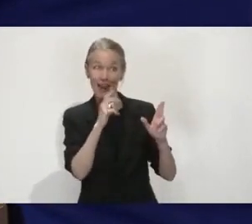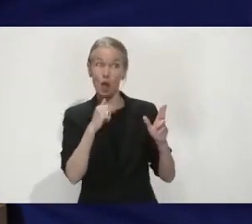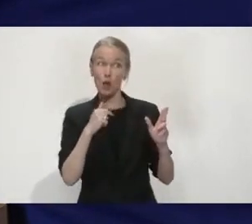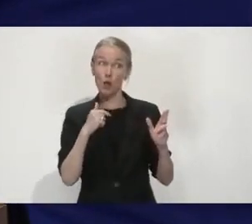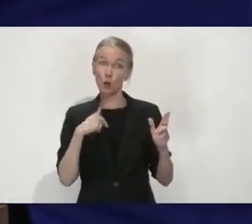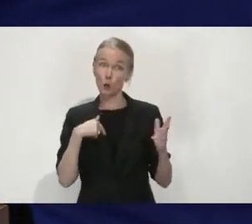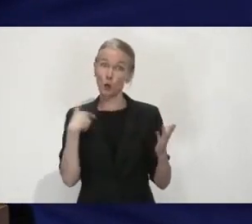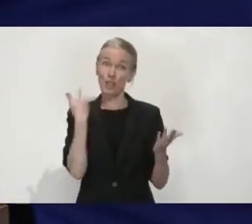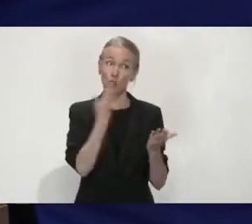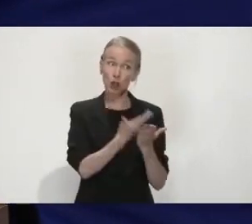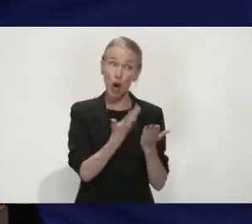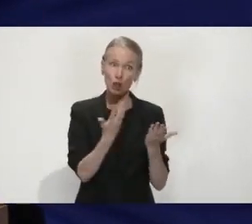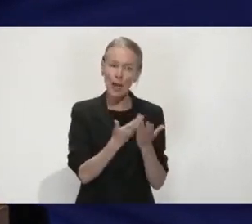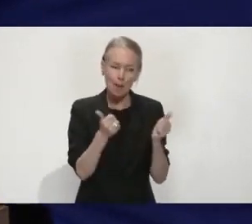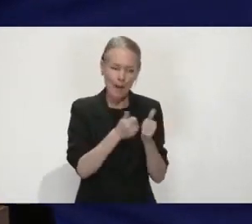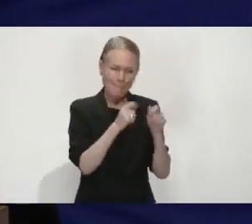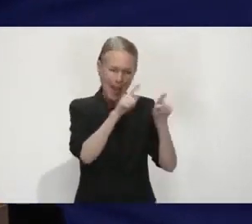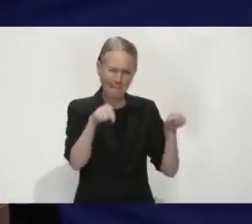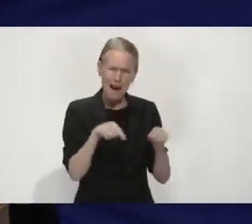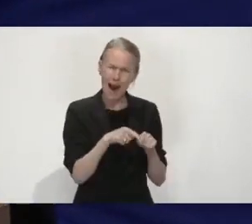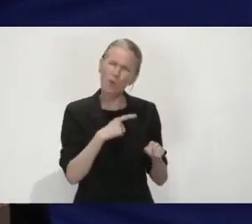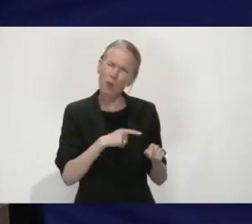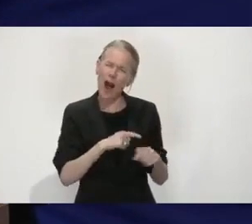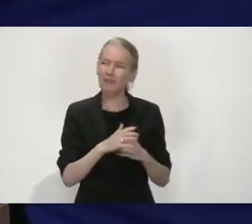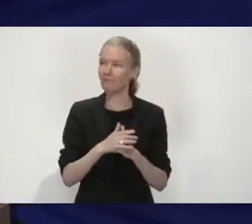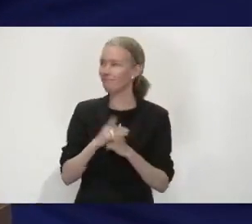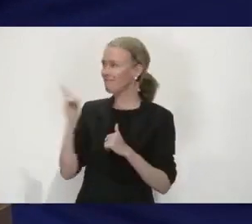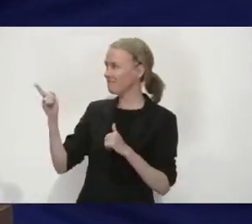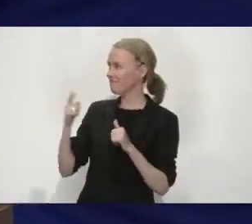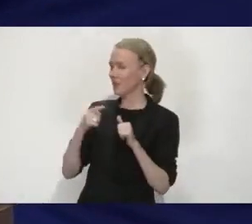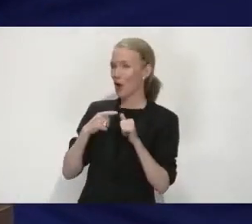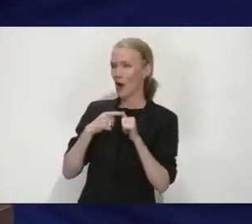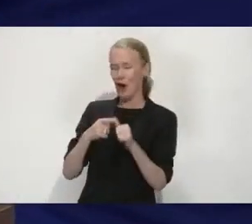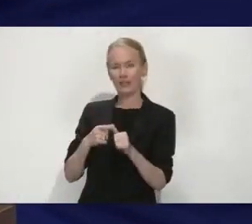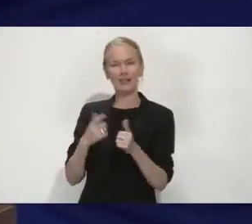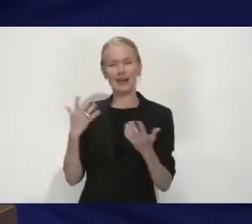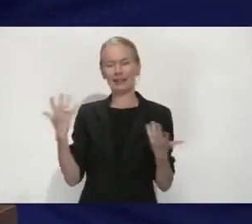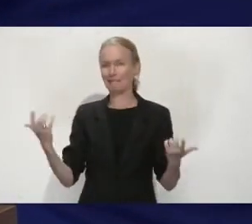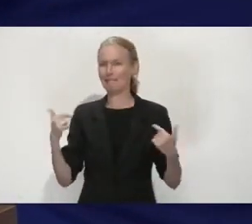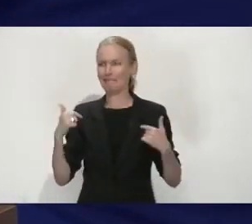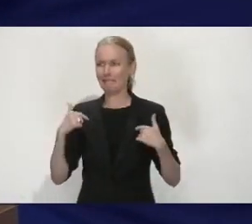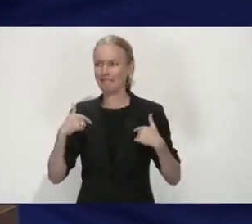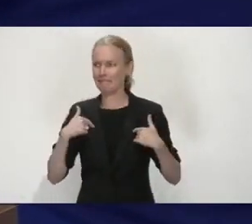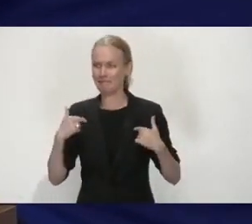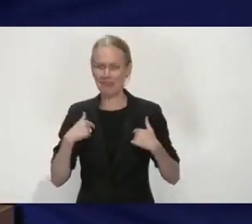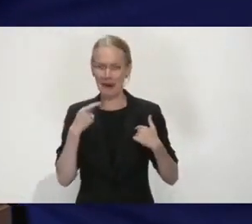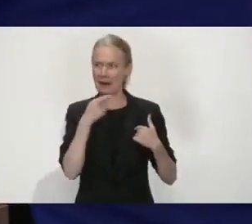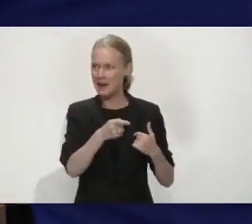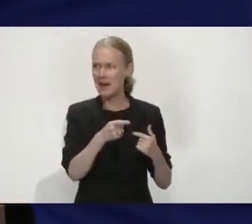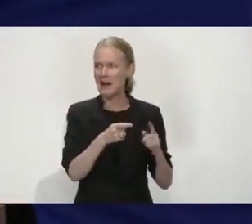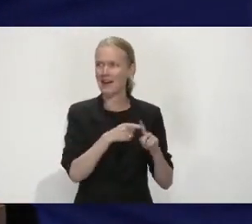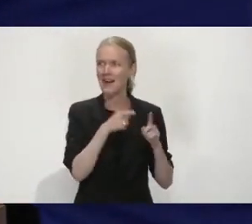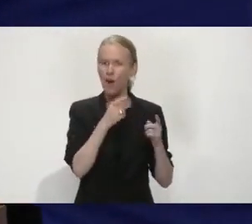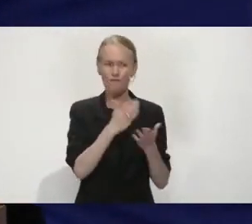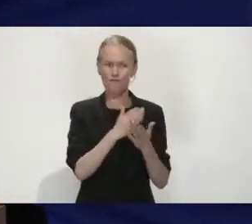even I don't get into the form of the invoice, no matter how much people might think I micromanage. That